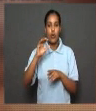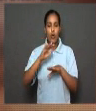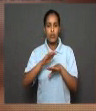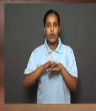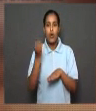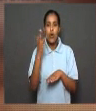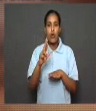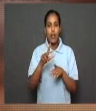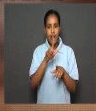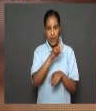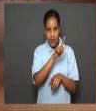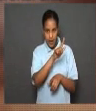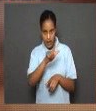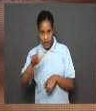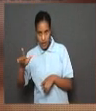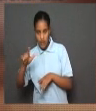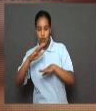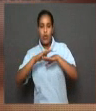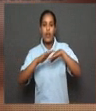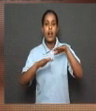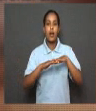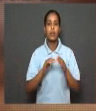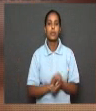or linear overlap.